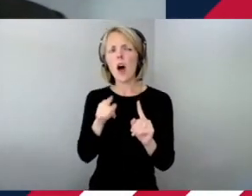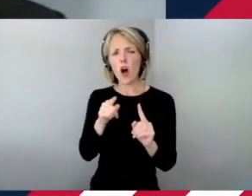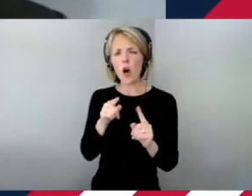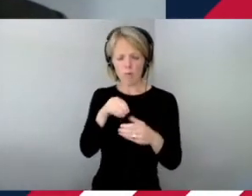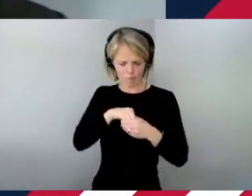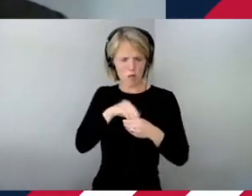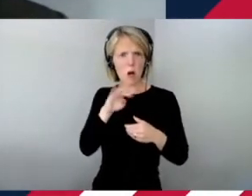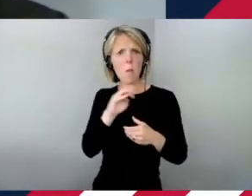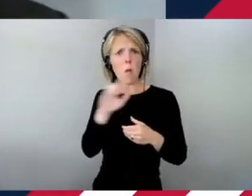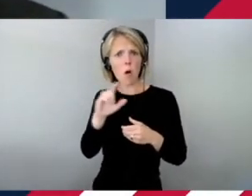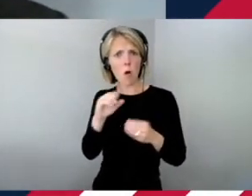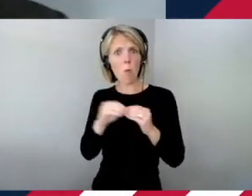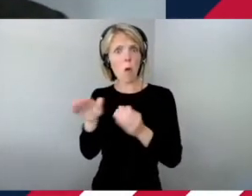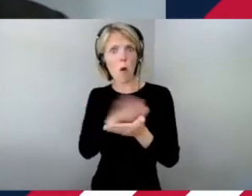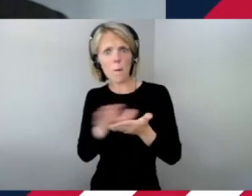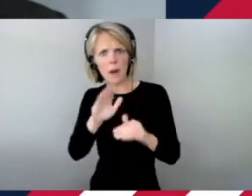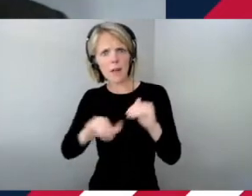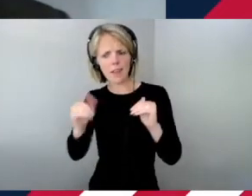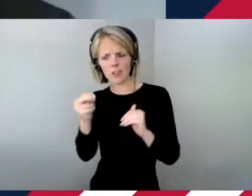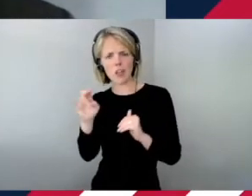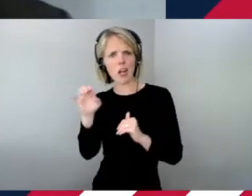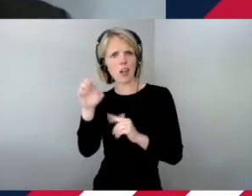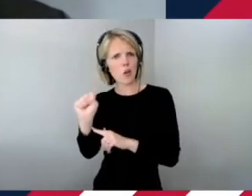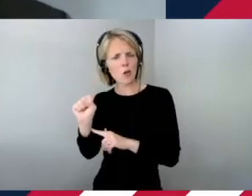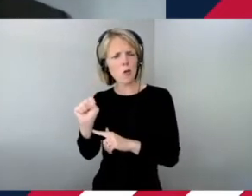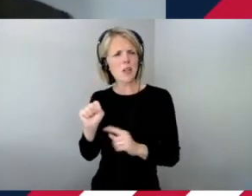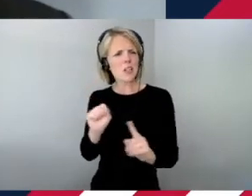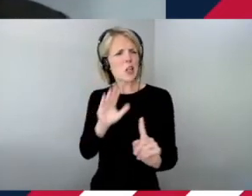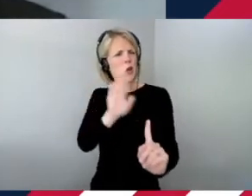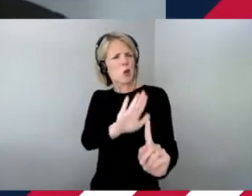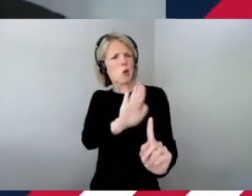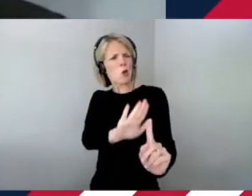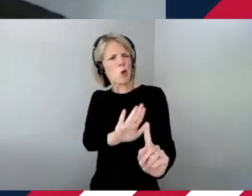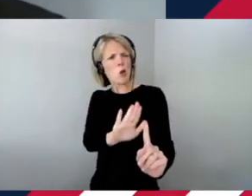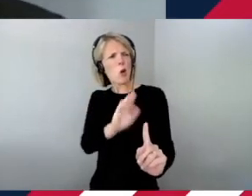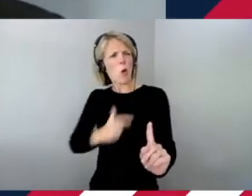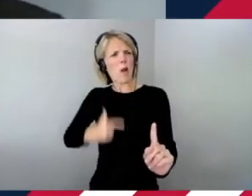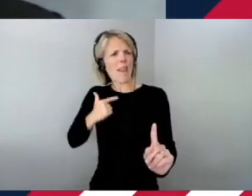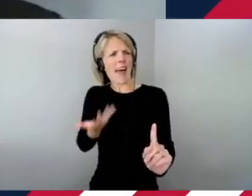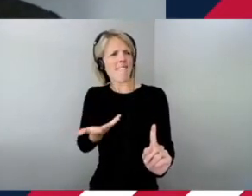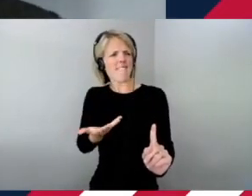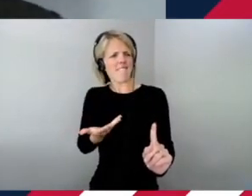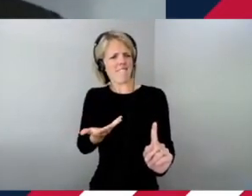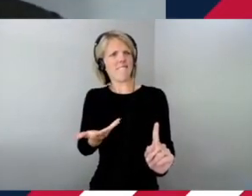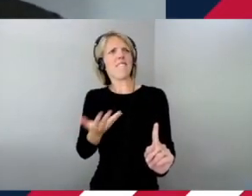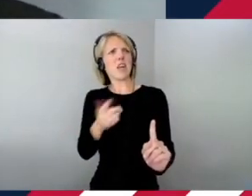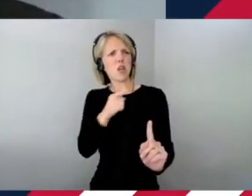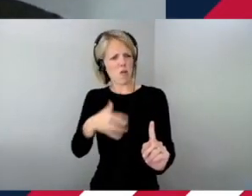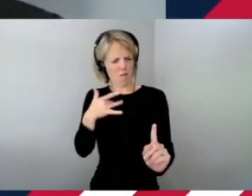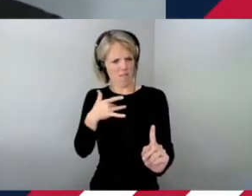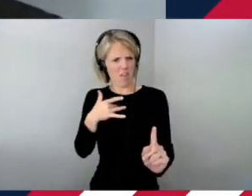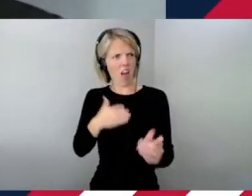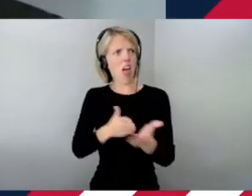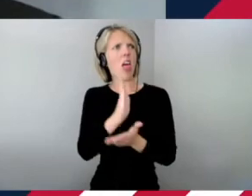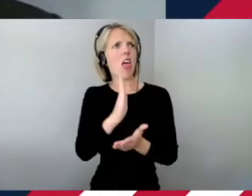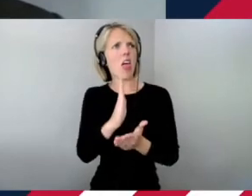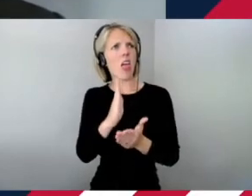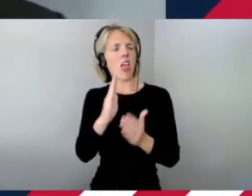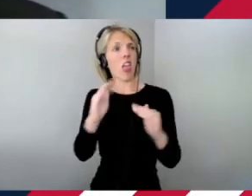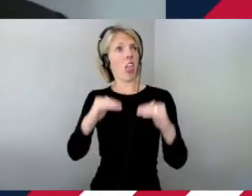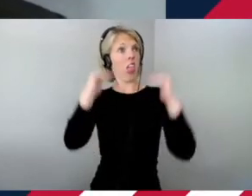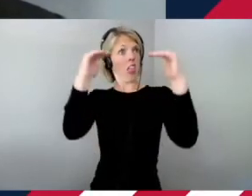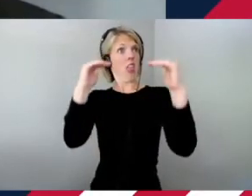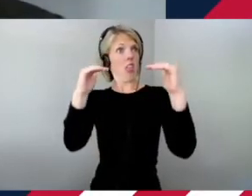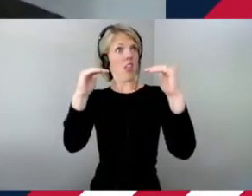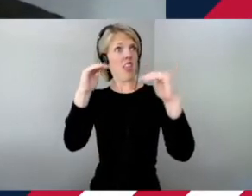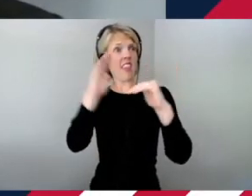John Lewis? What is it about your life that entitles you, in effect, to repudiate